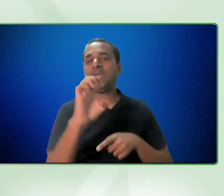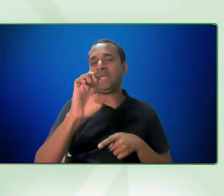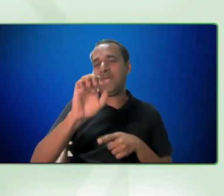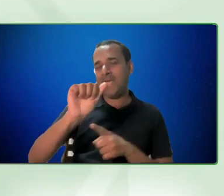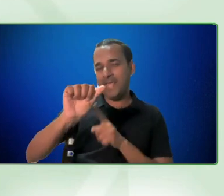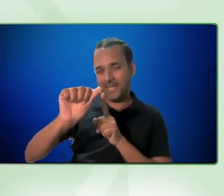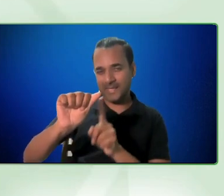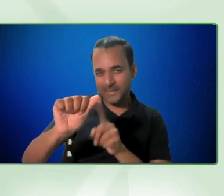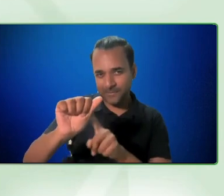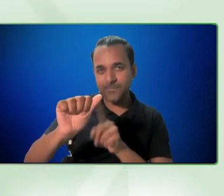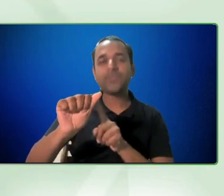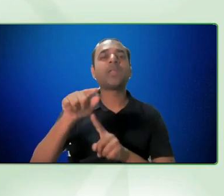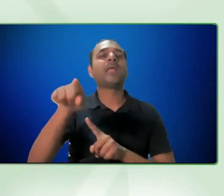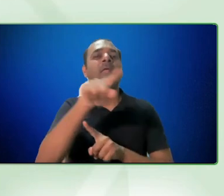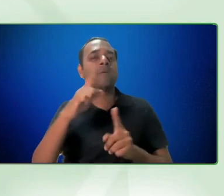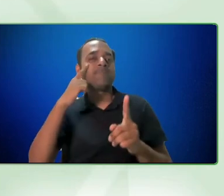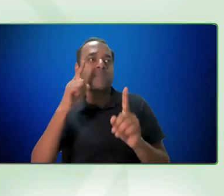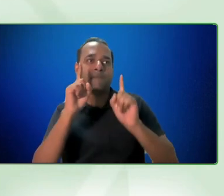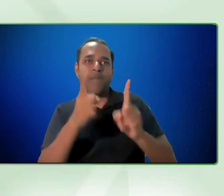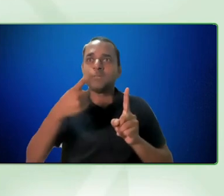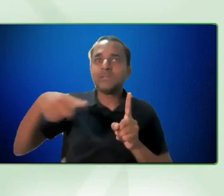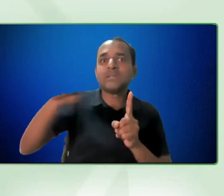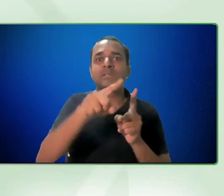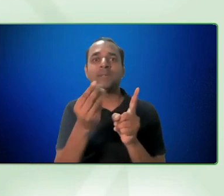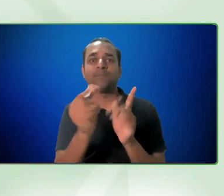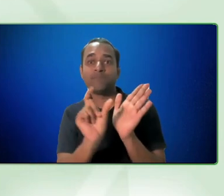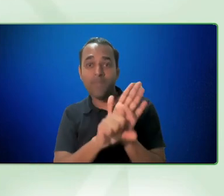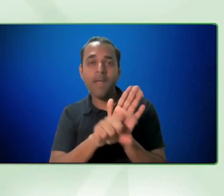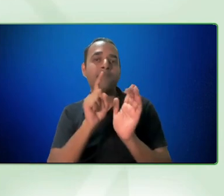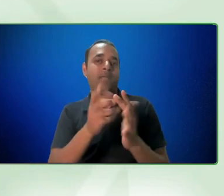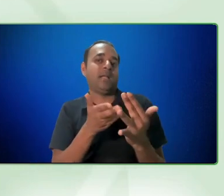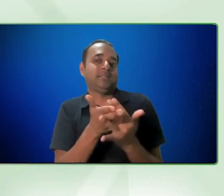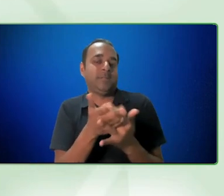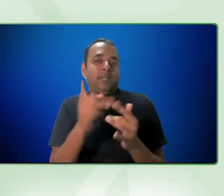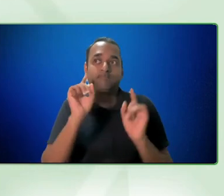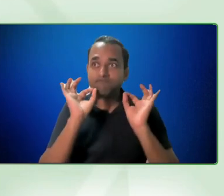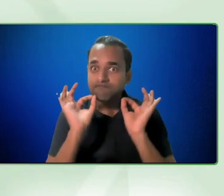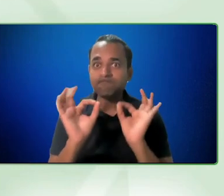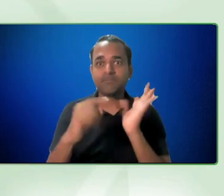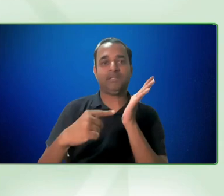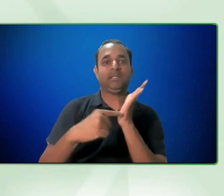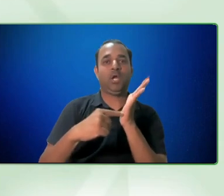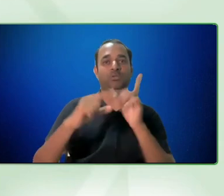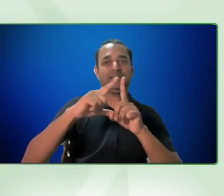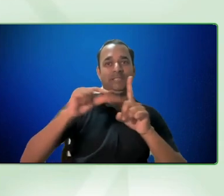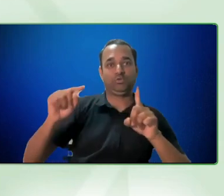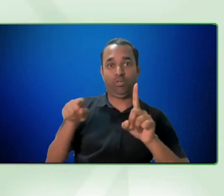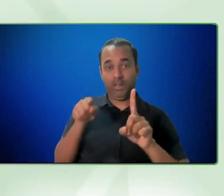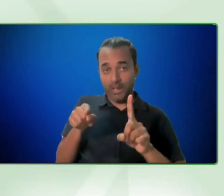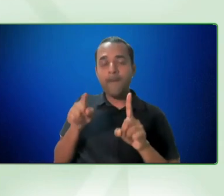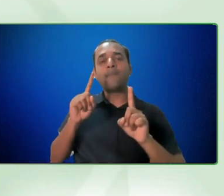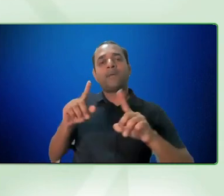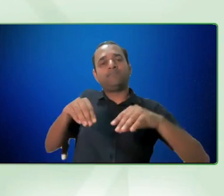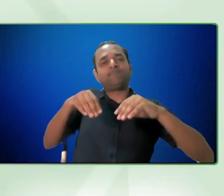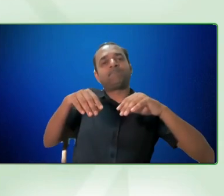obviously you've had some success in working with folks, you've had success in piloting this app with a number of different